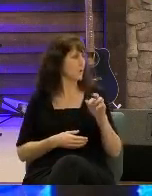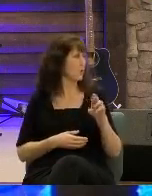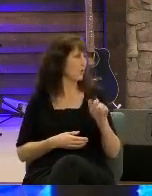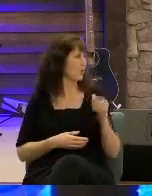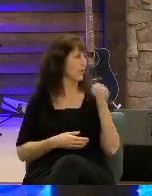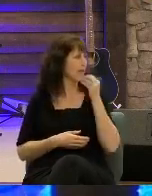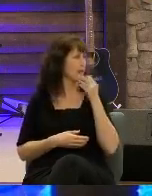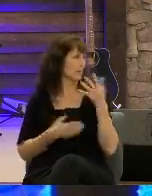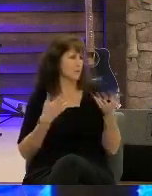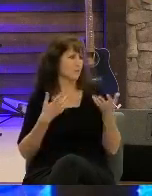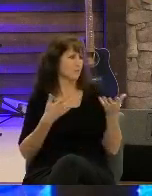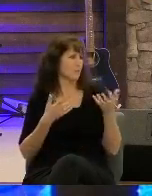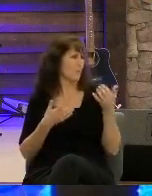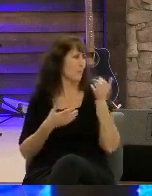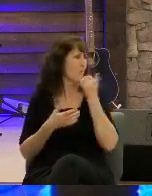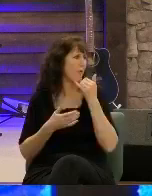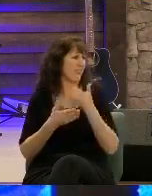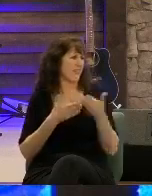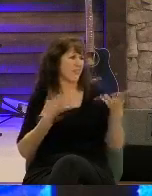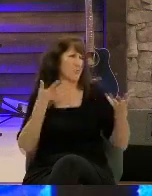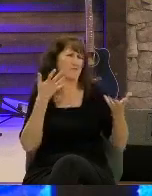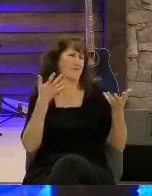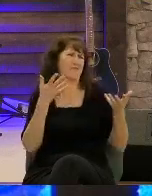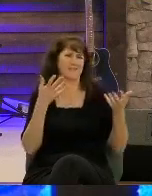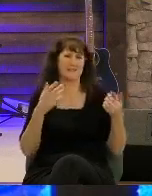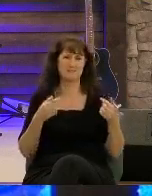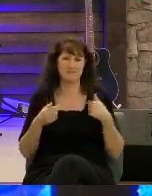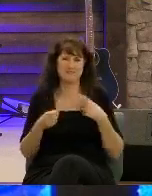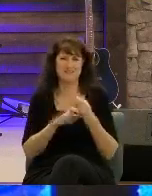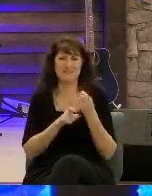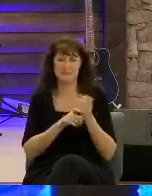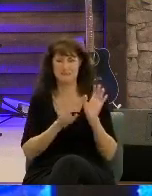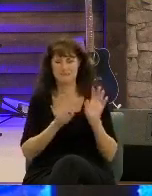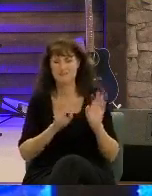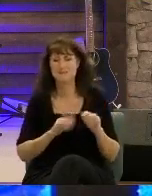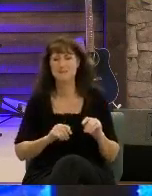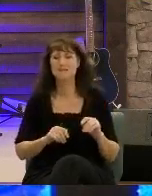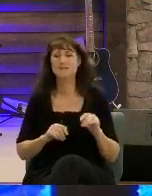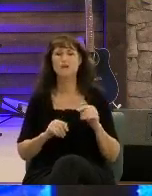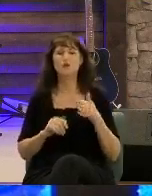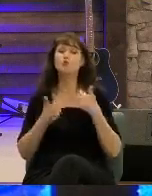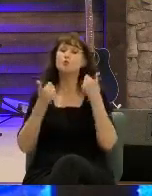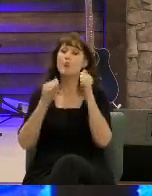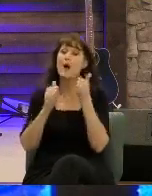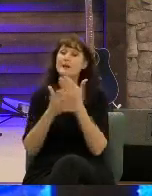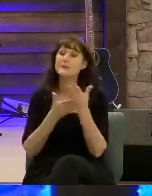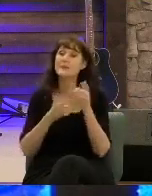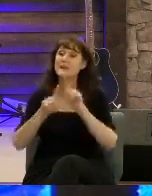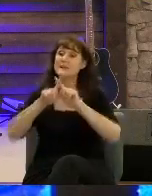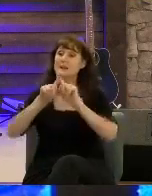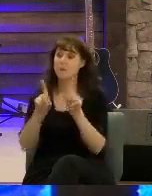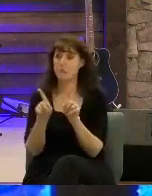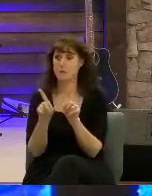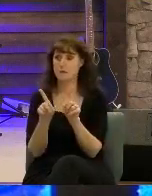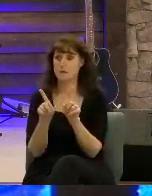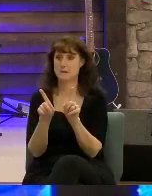But something, try again. Try something different, right? Try something, do it different.